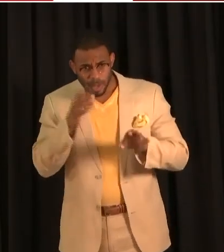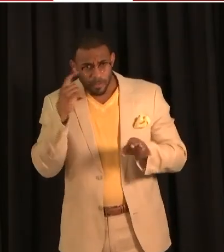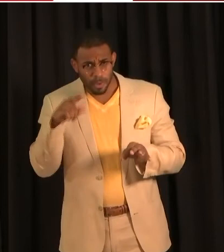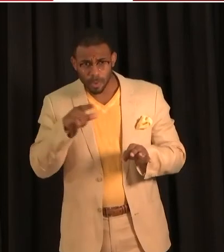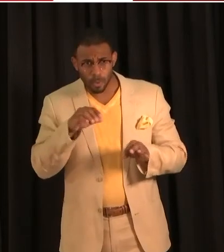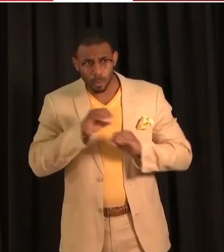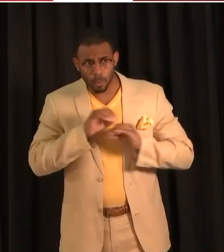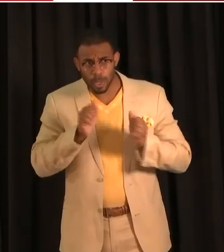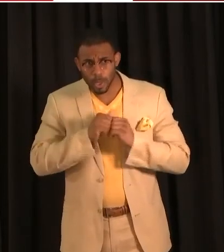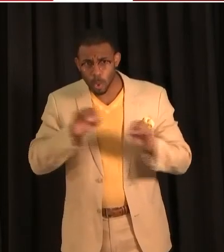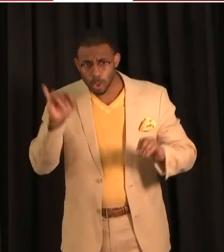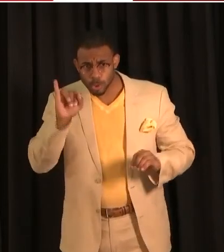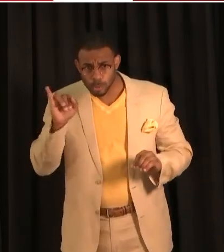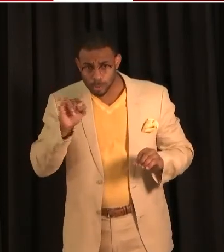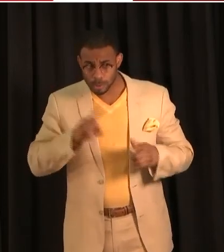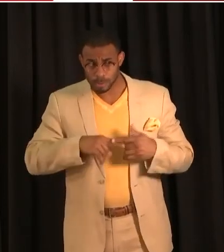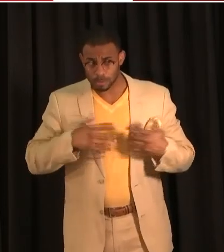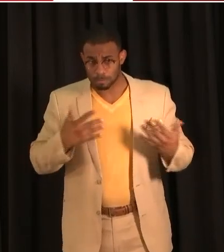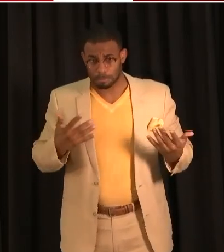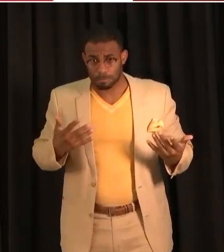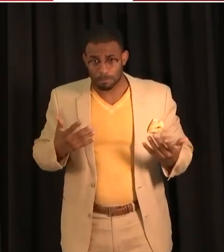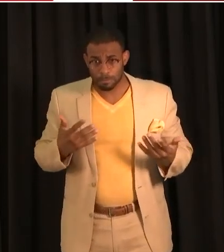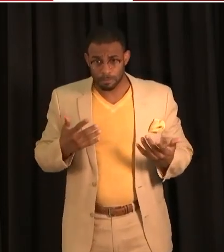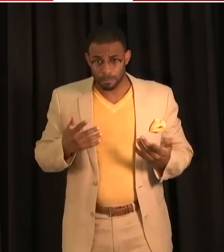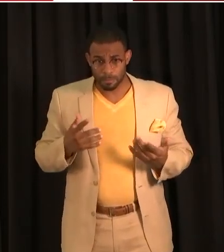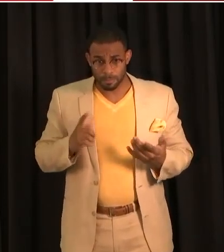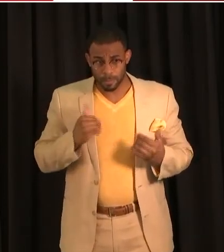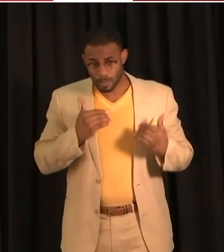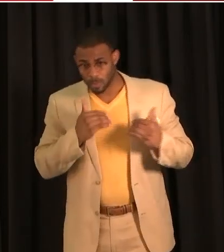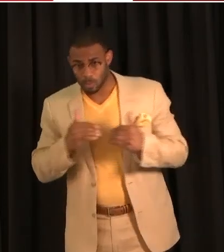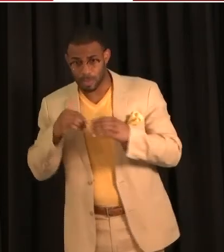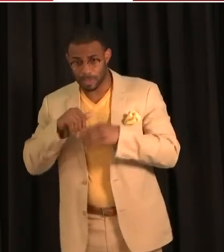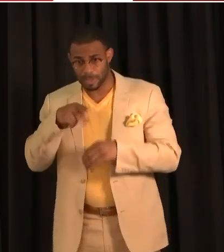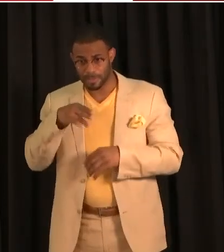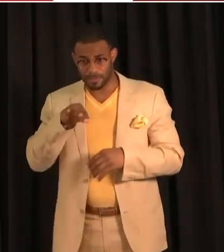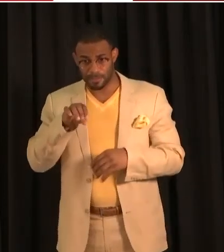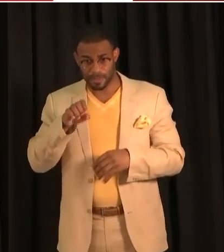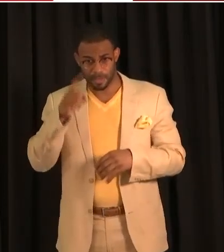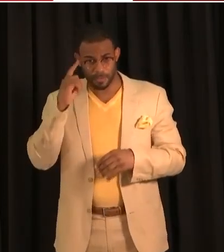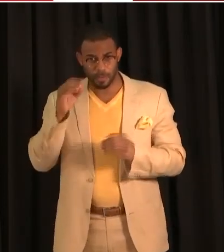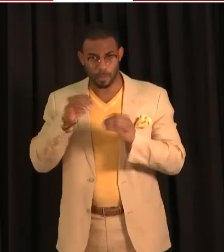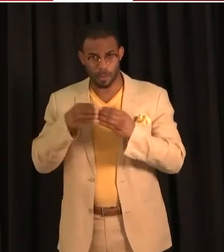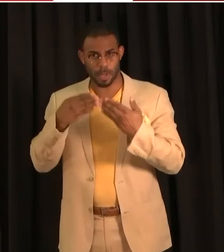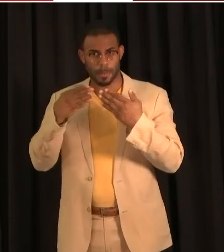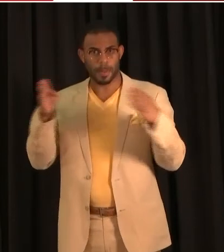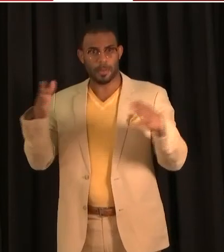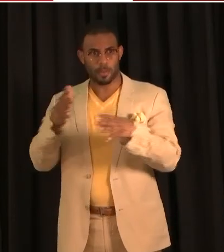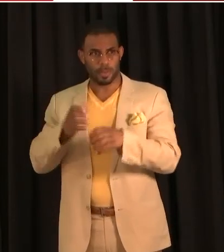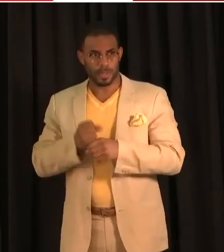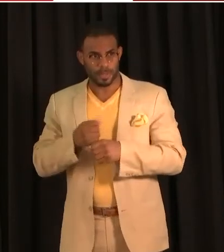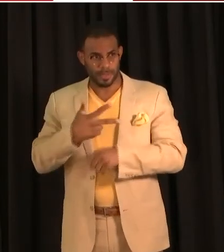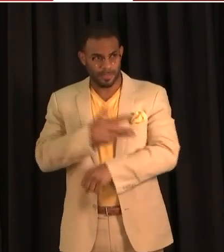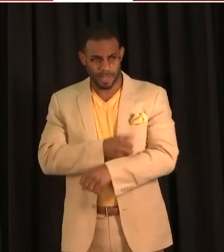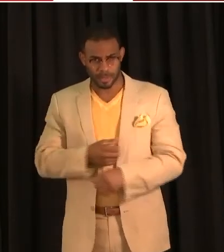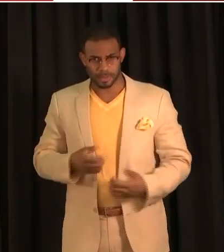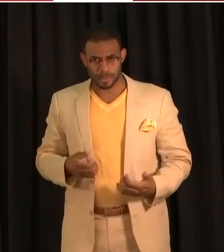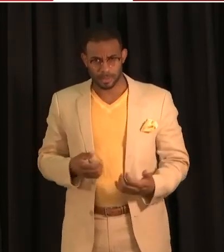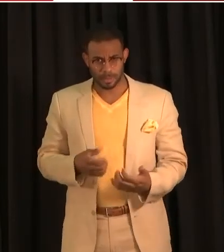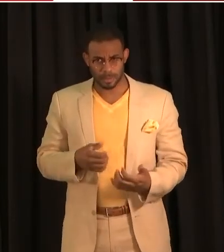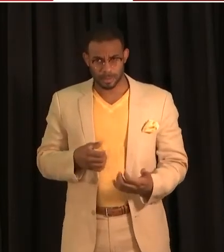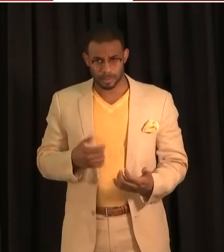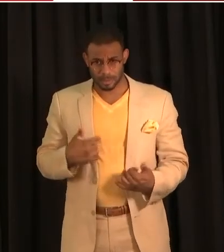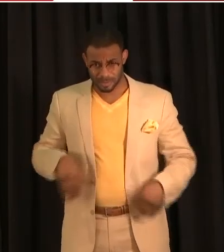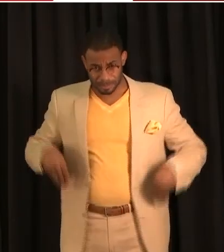those uninsured, or and once we move into the phase of more of the public receiving the